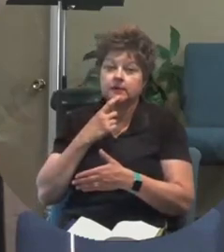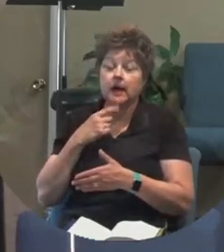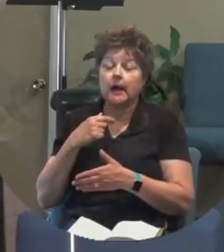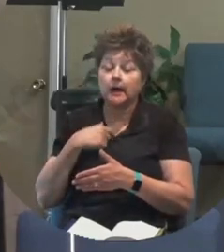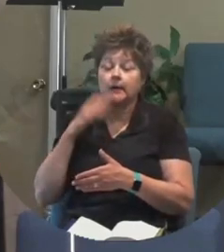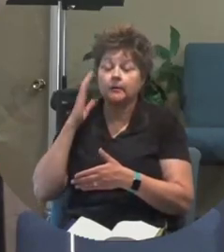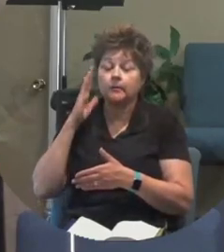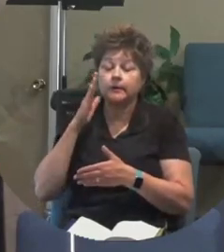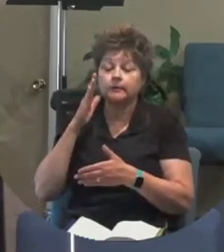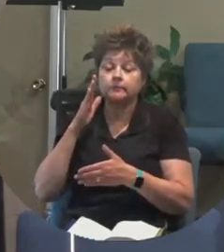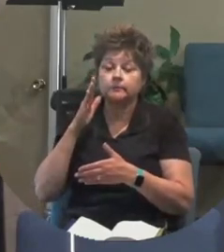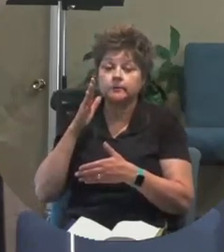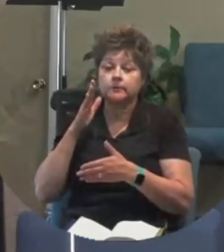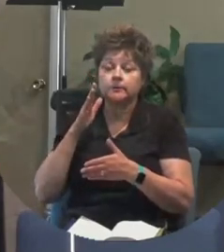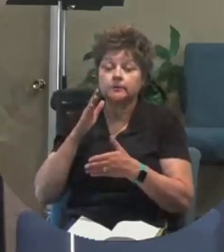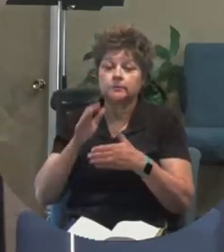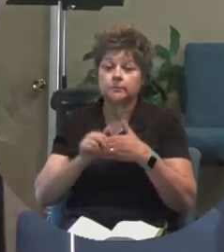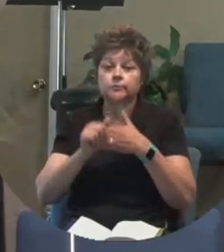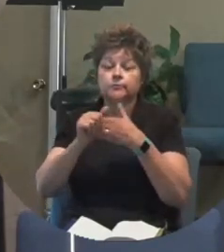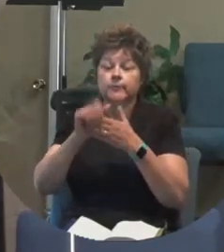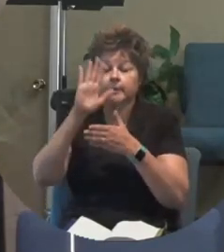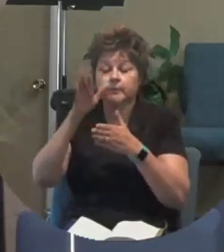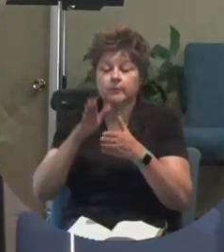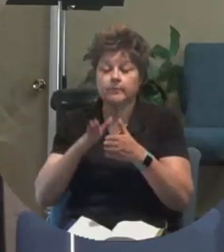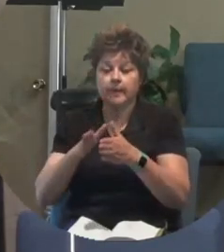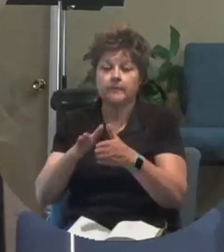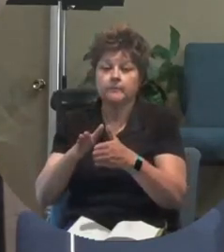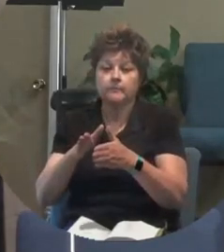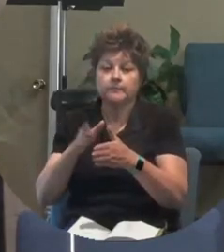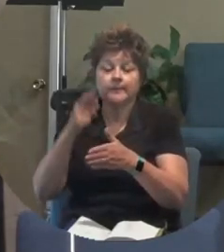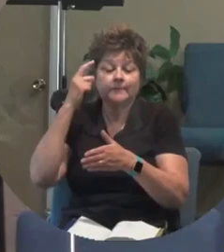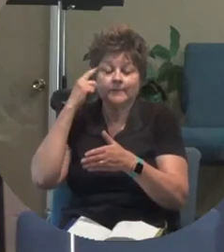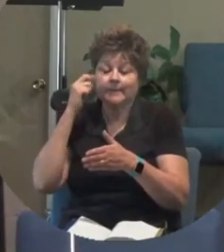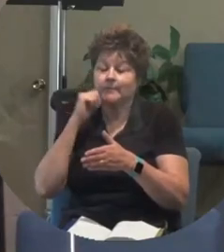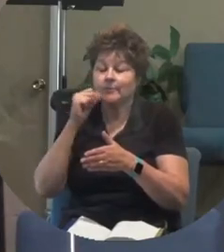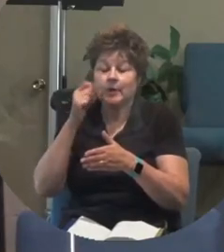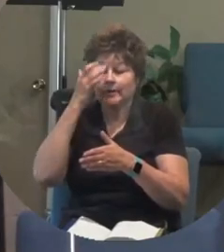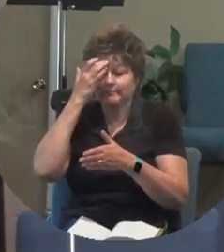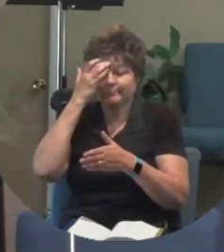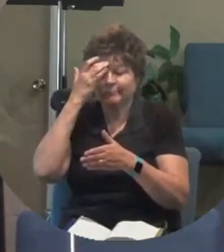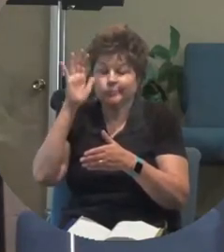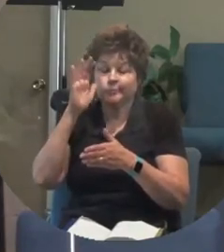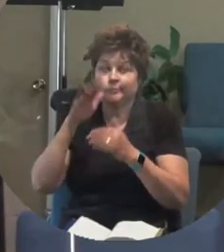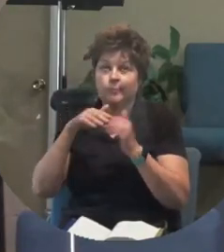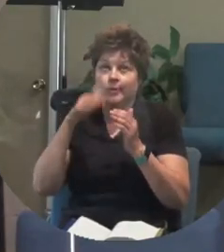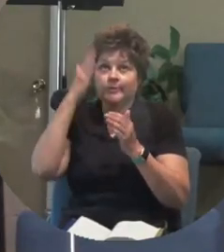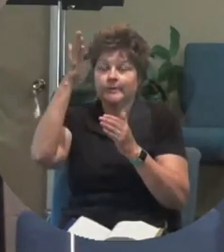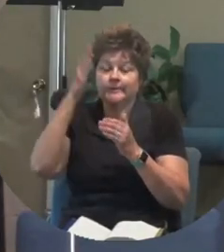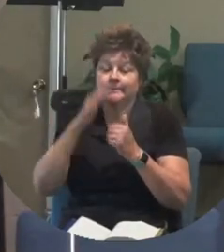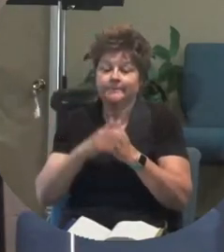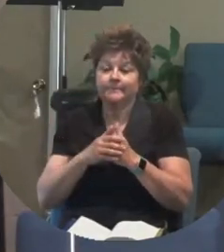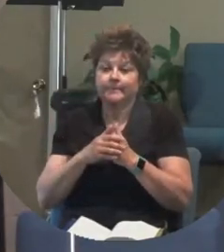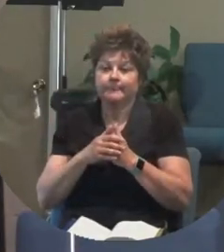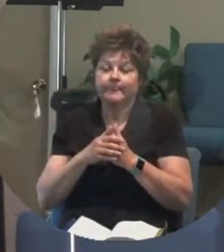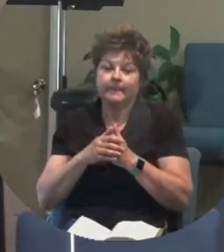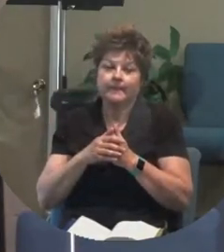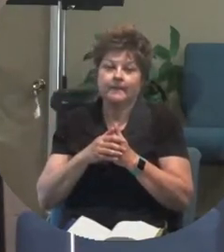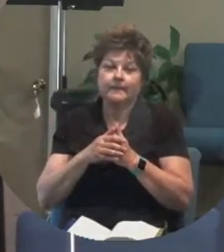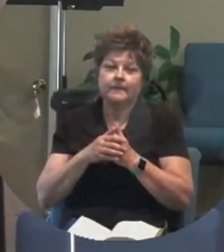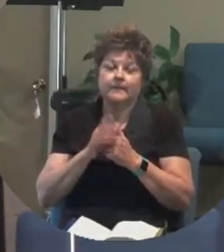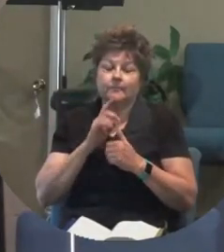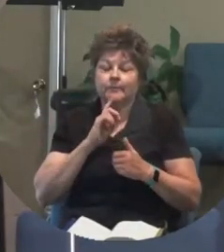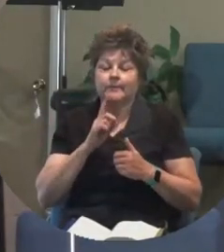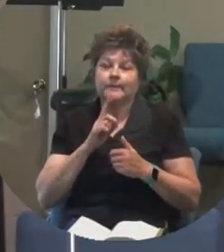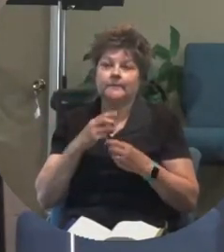your paths, but you got to not think you're smarter than me. I mean, just in a very human earthly